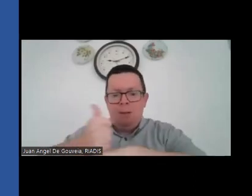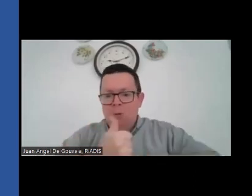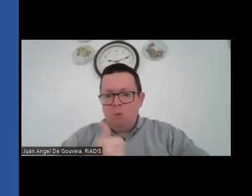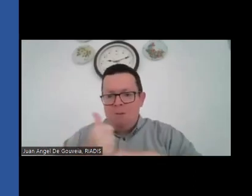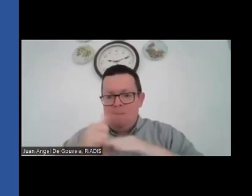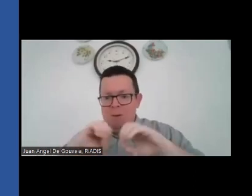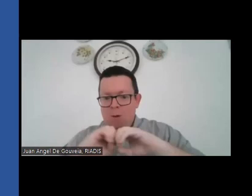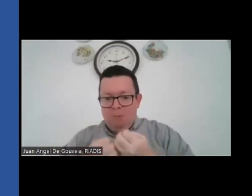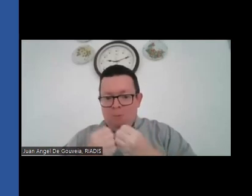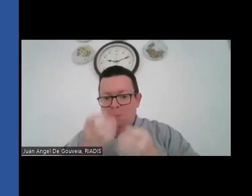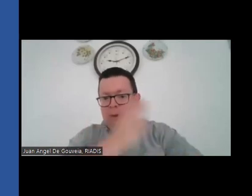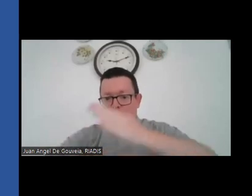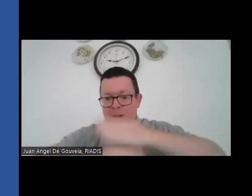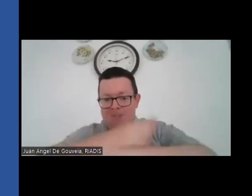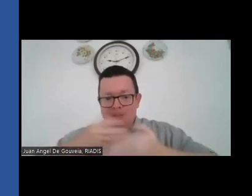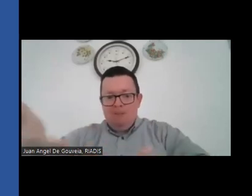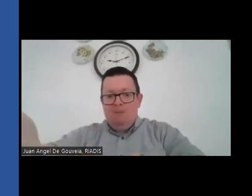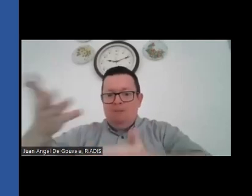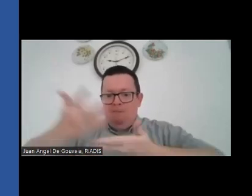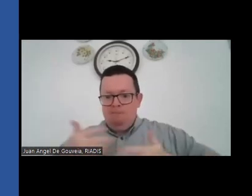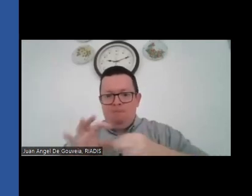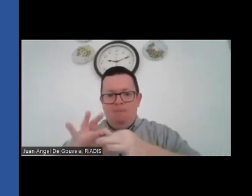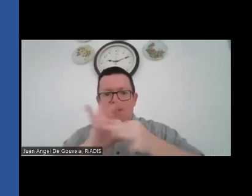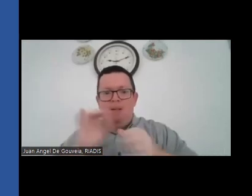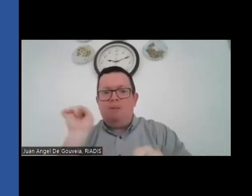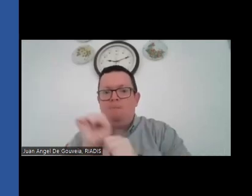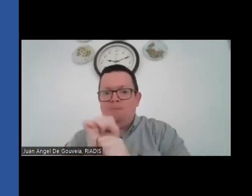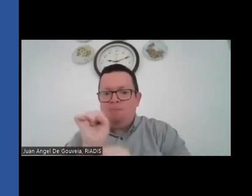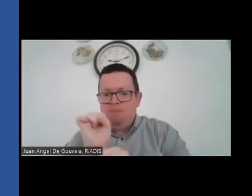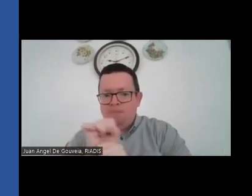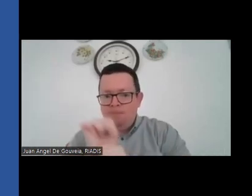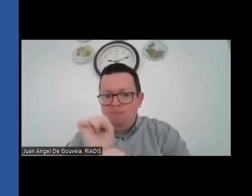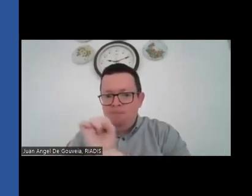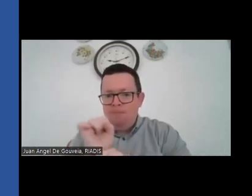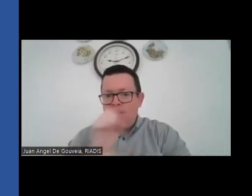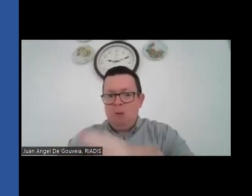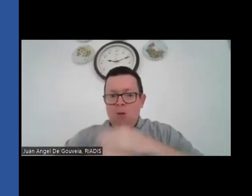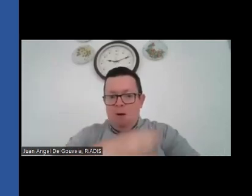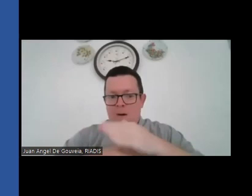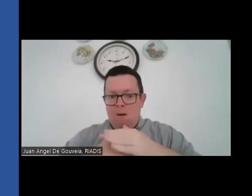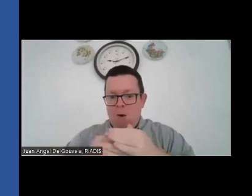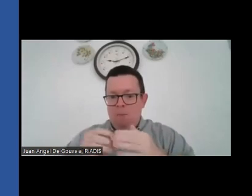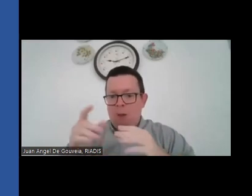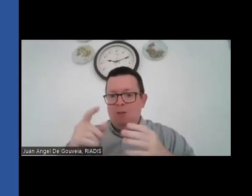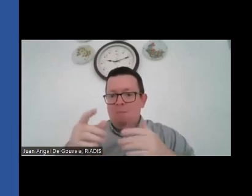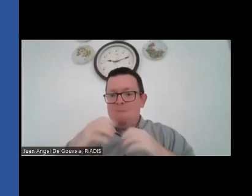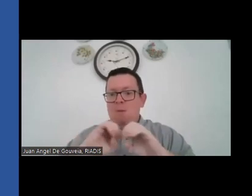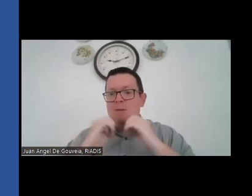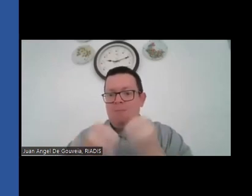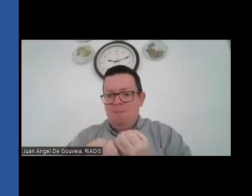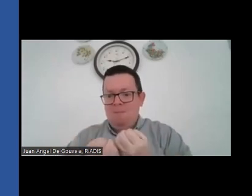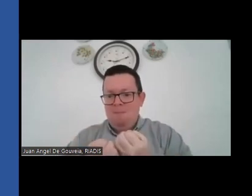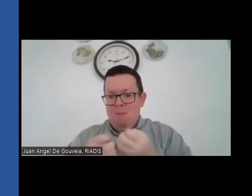Disabilities. We, RIADIS, the Latin American Network of Organization of Persons with